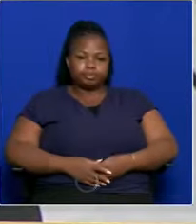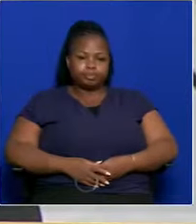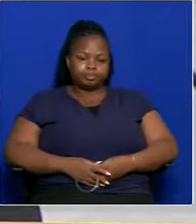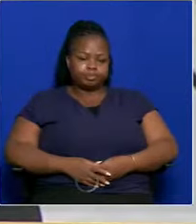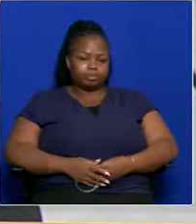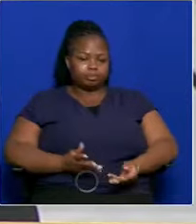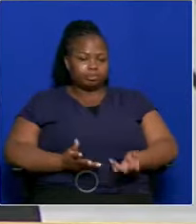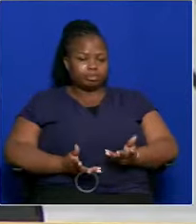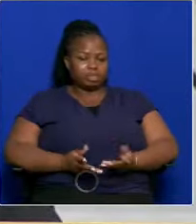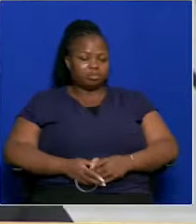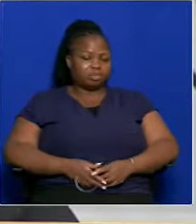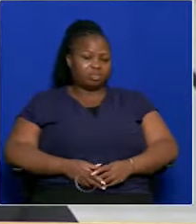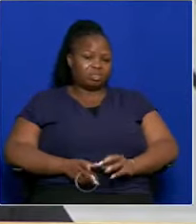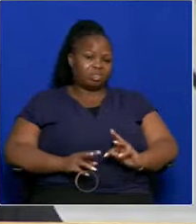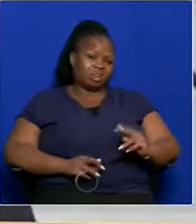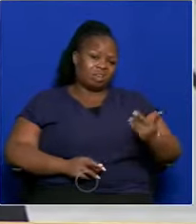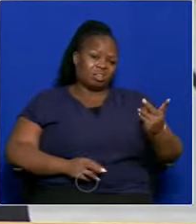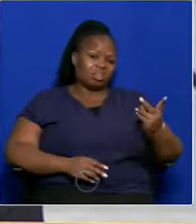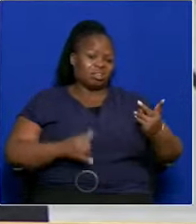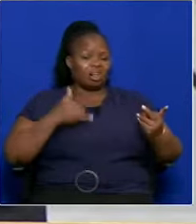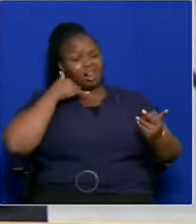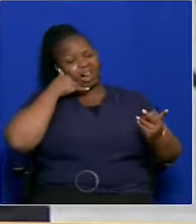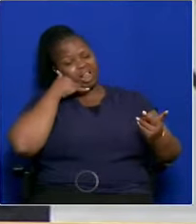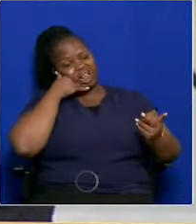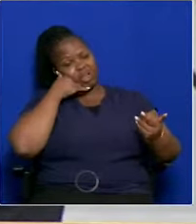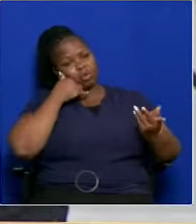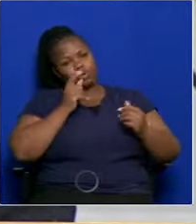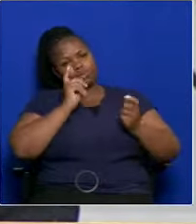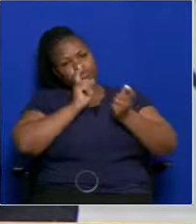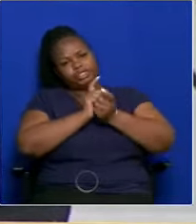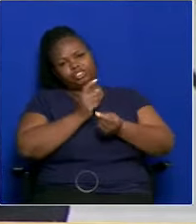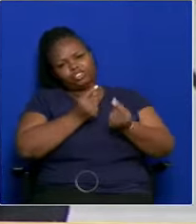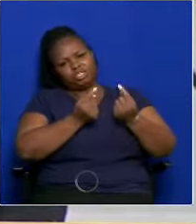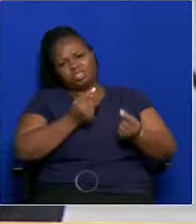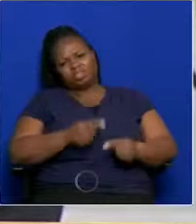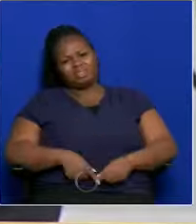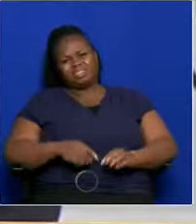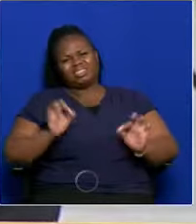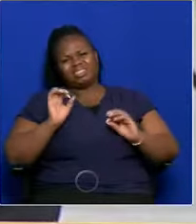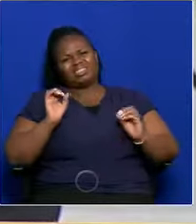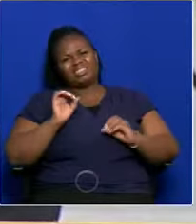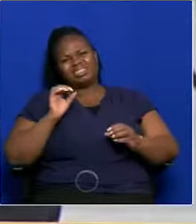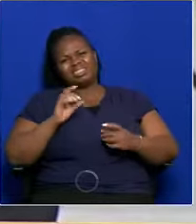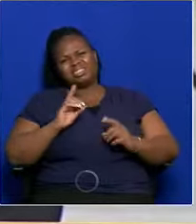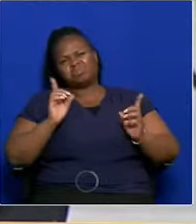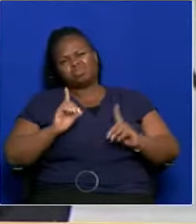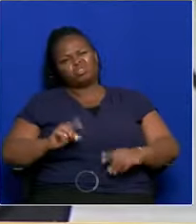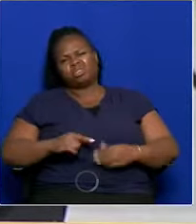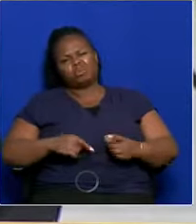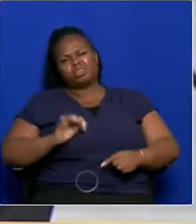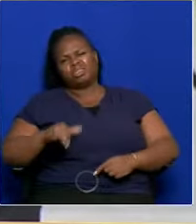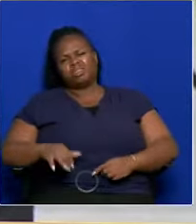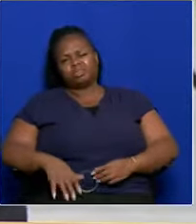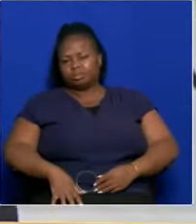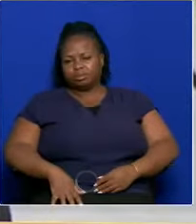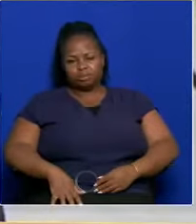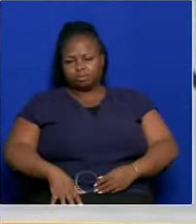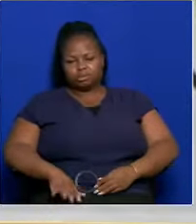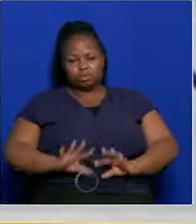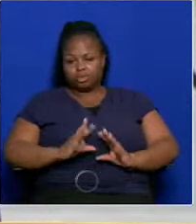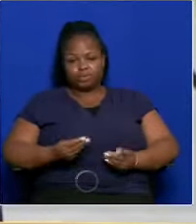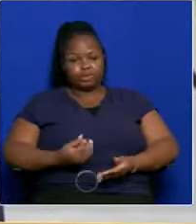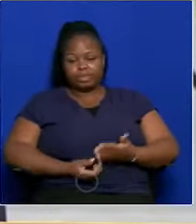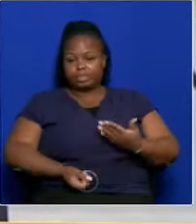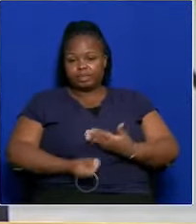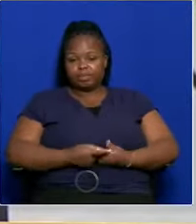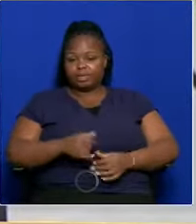talk telephonically or when we see each other, but there's nothing special about it. It's only what is happening in the subs and so